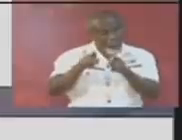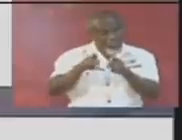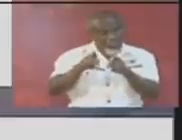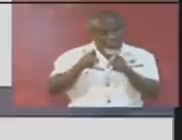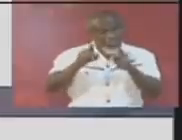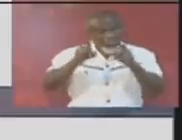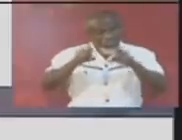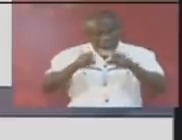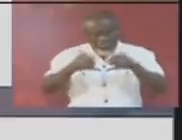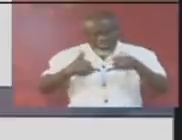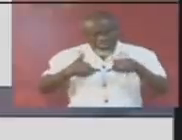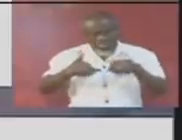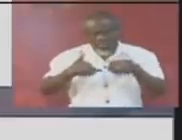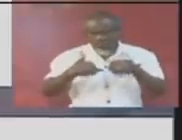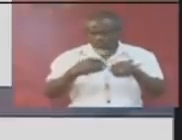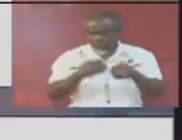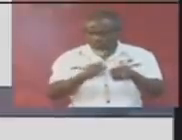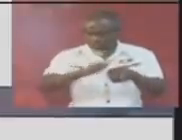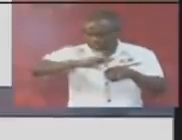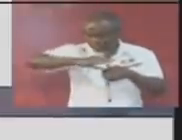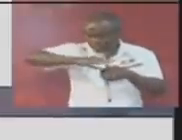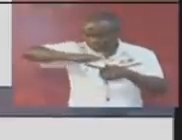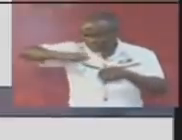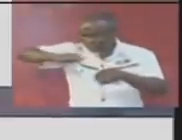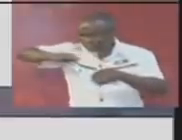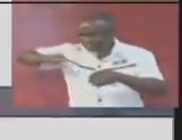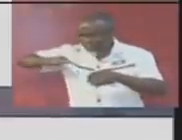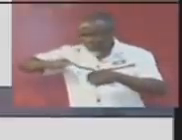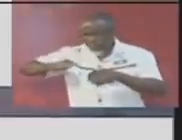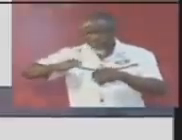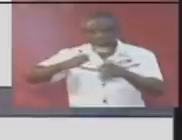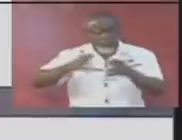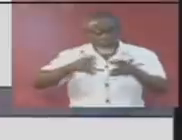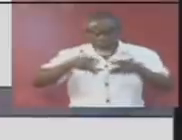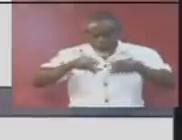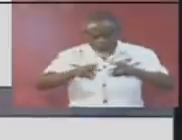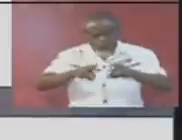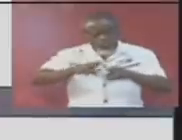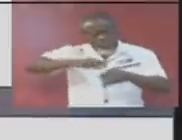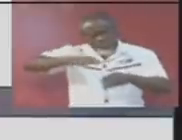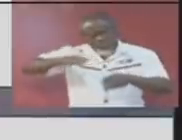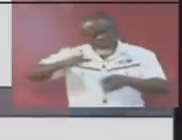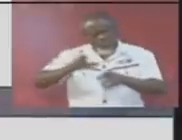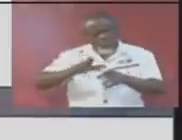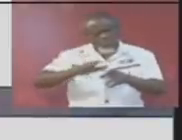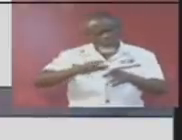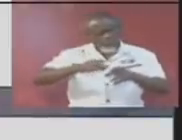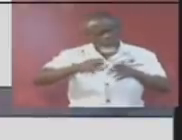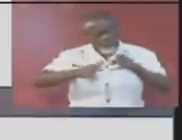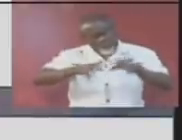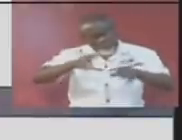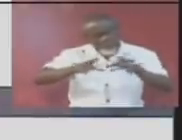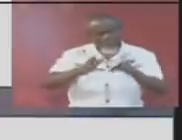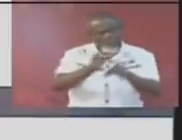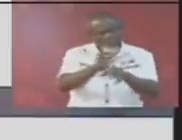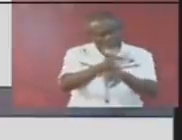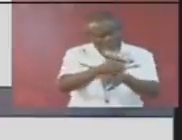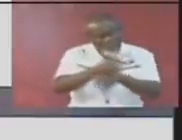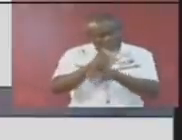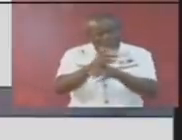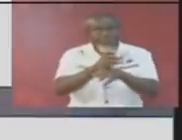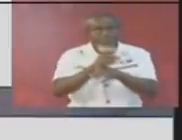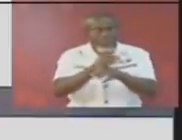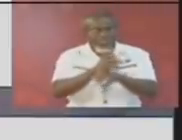approach and a holistic approach really to manage these patients depending on their specific